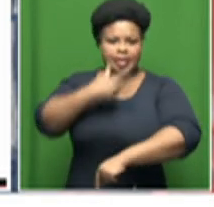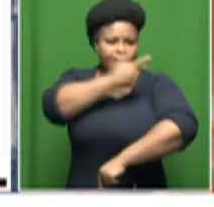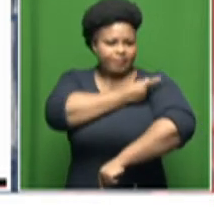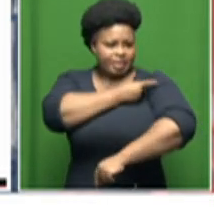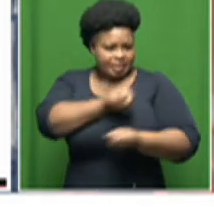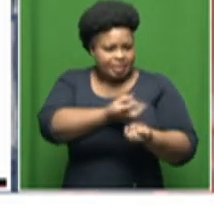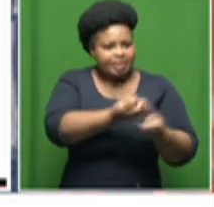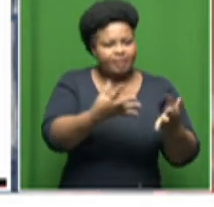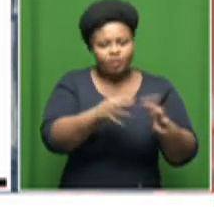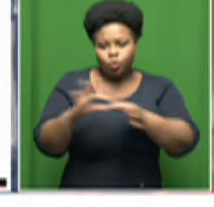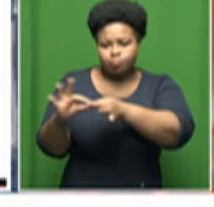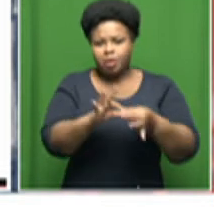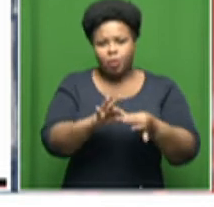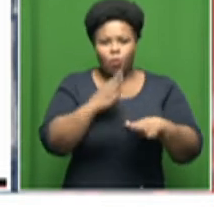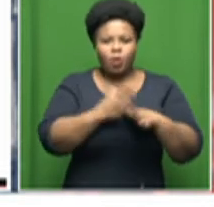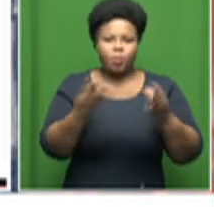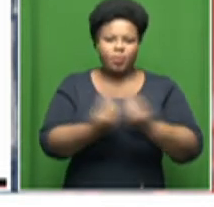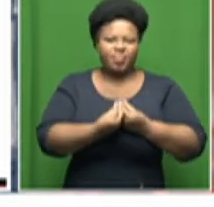the regions to